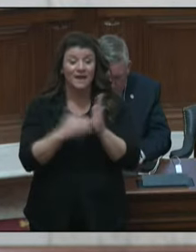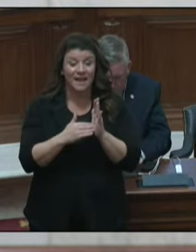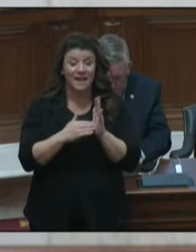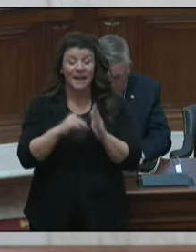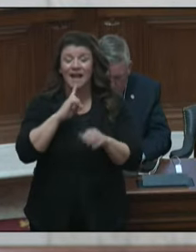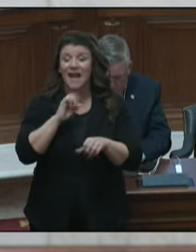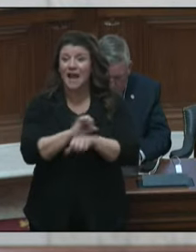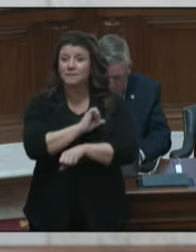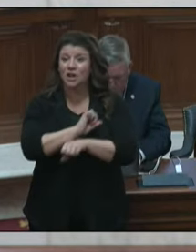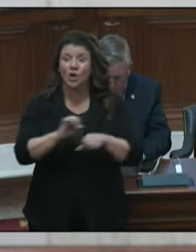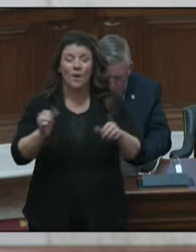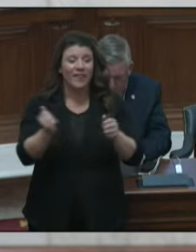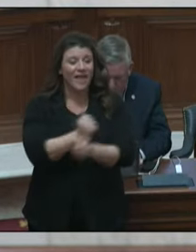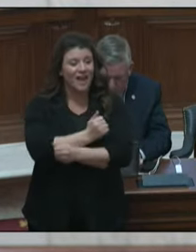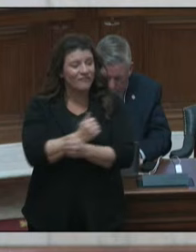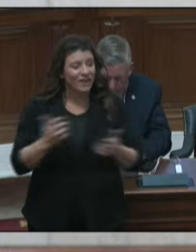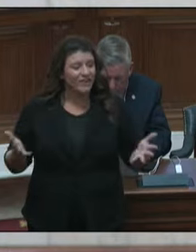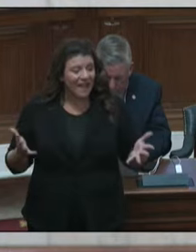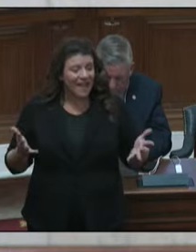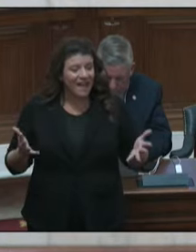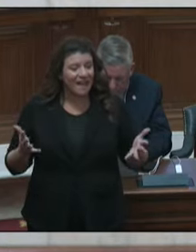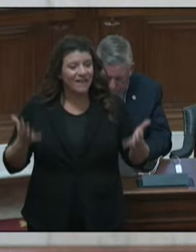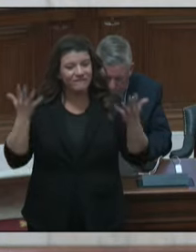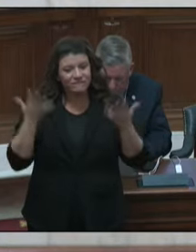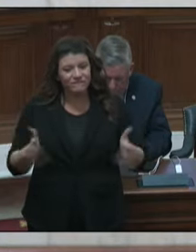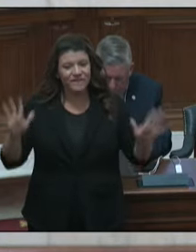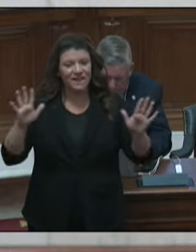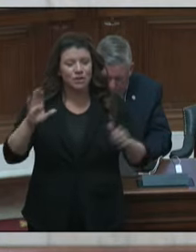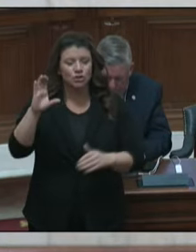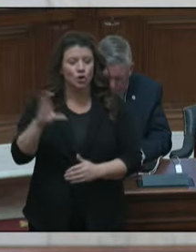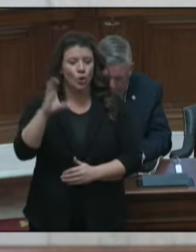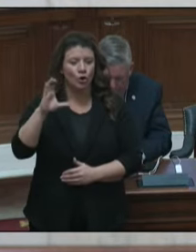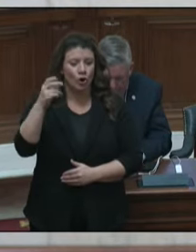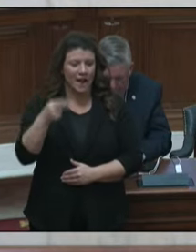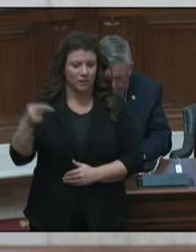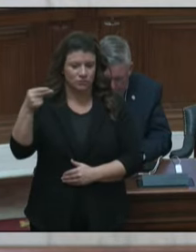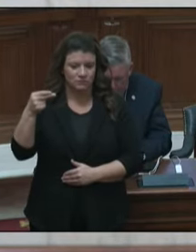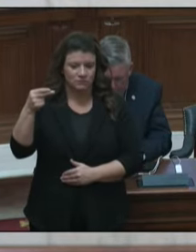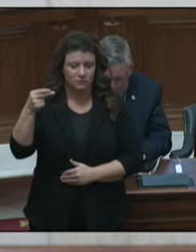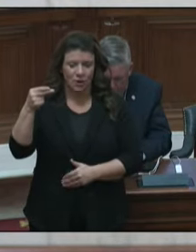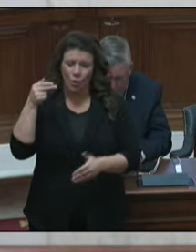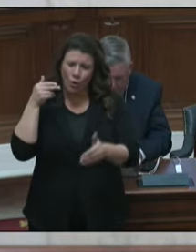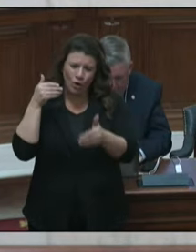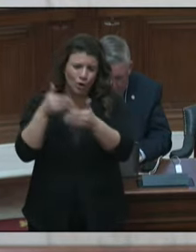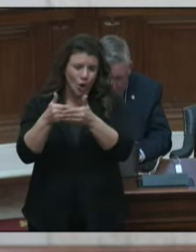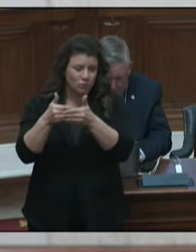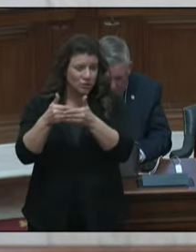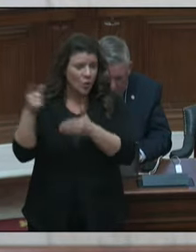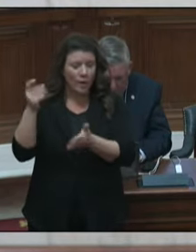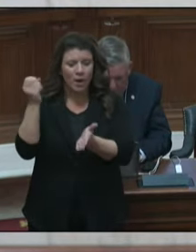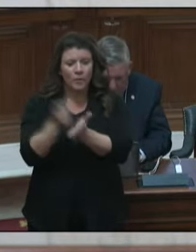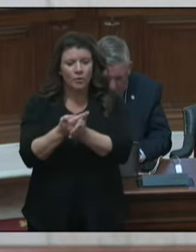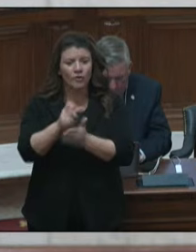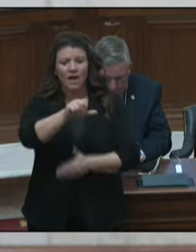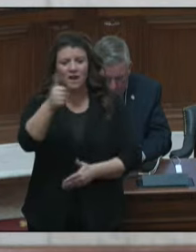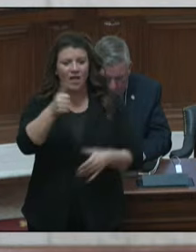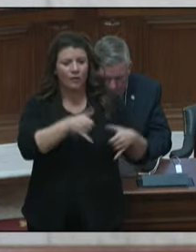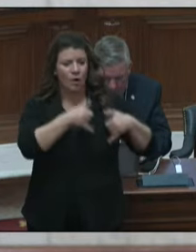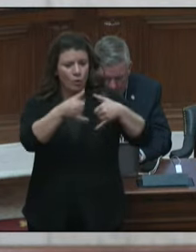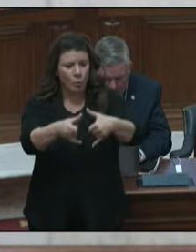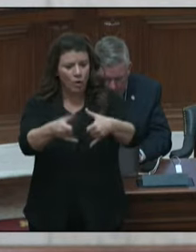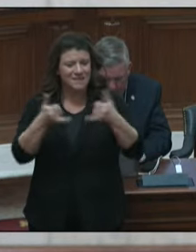absolutely with all in you, finish quarter H. We're really close. We just approved another award